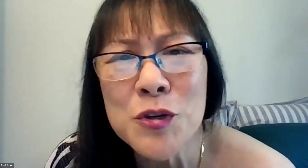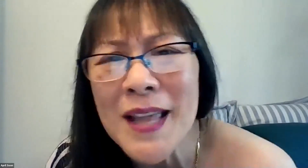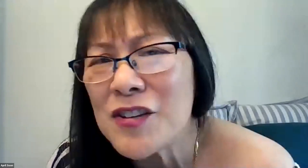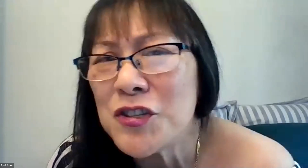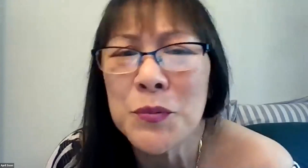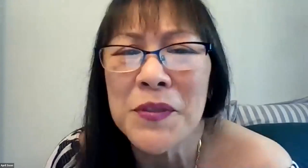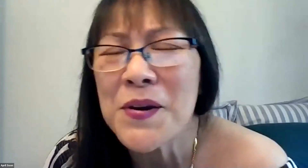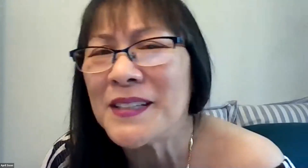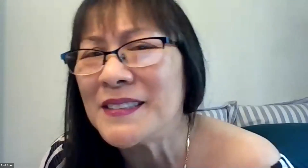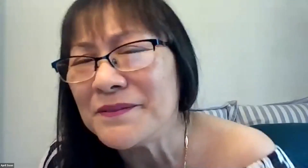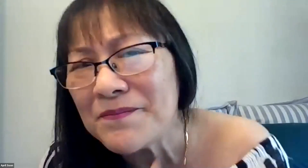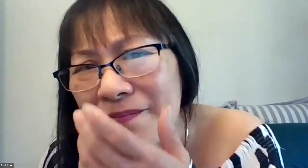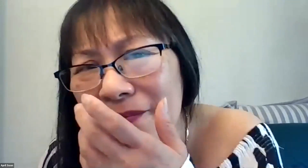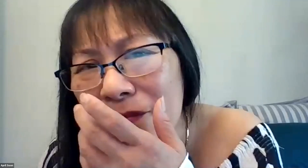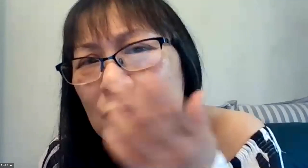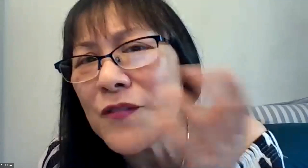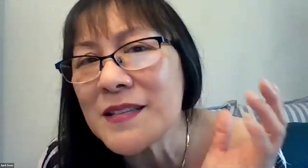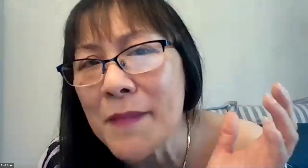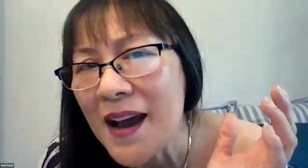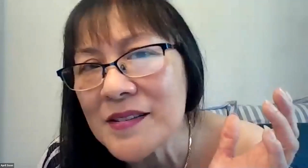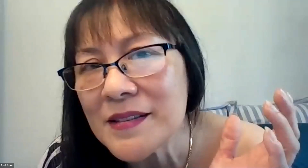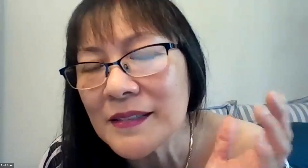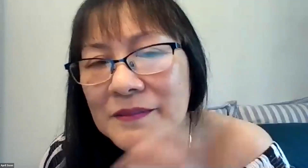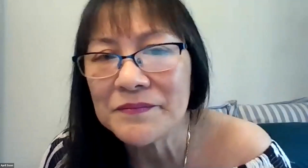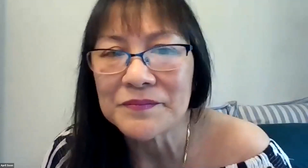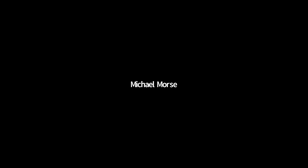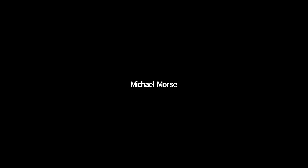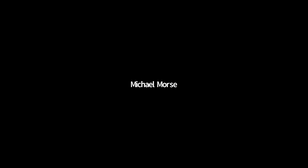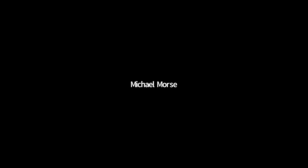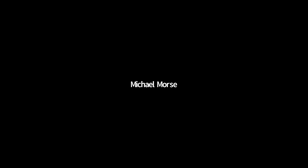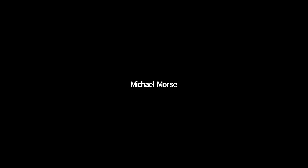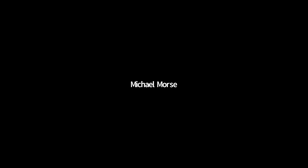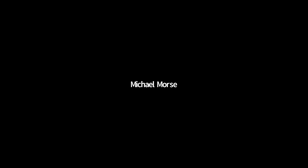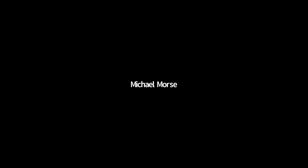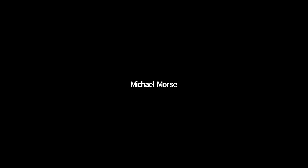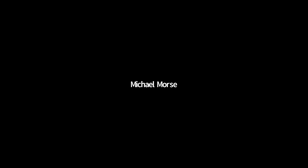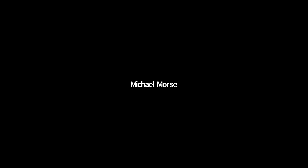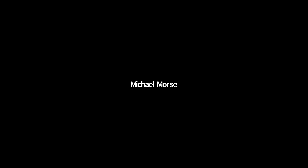to visualize you without a face mask.